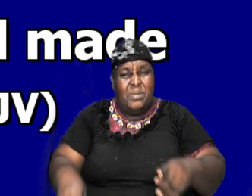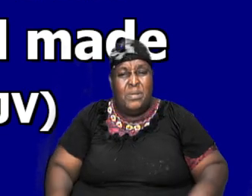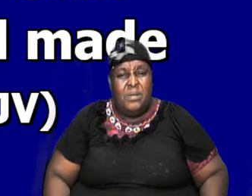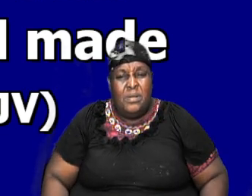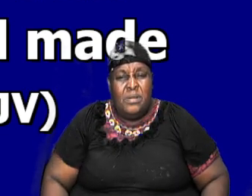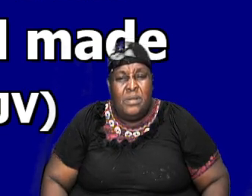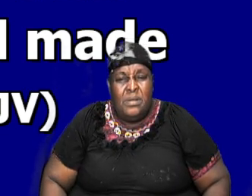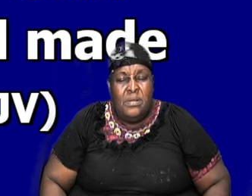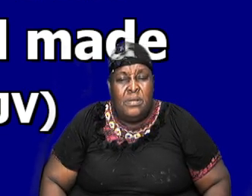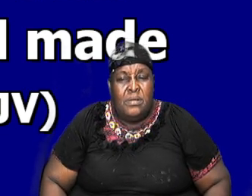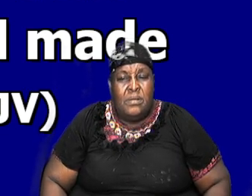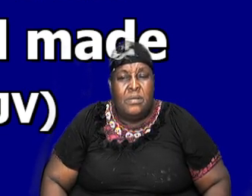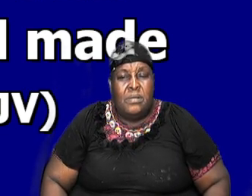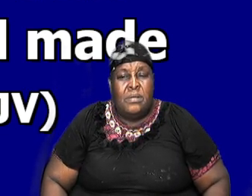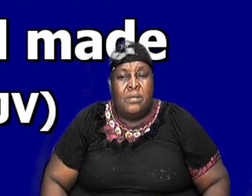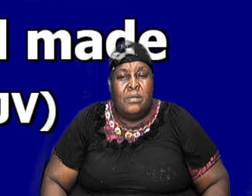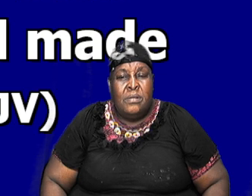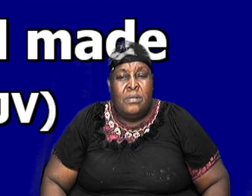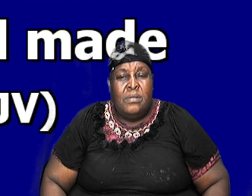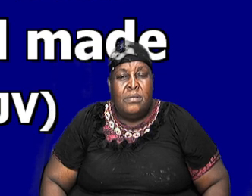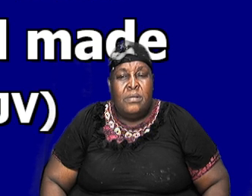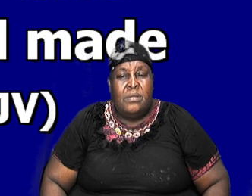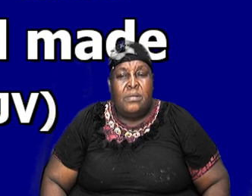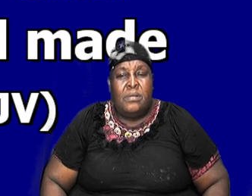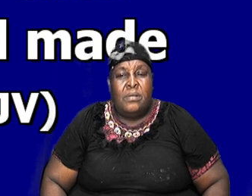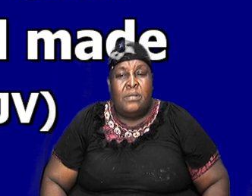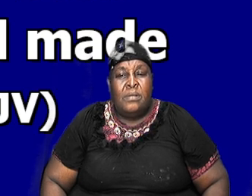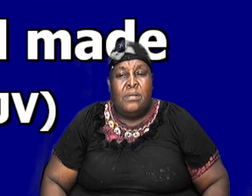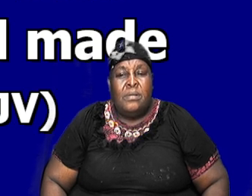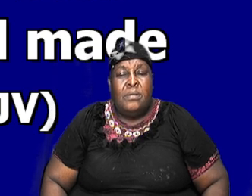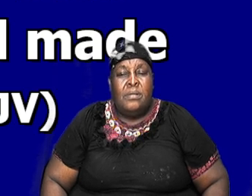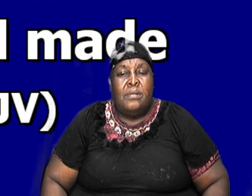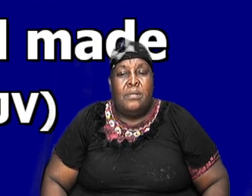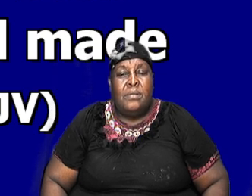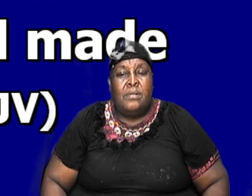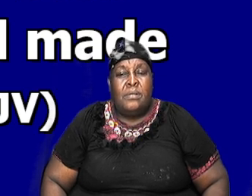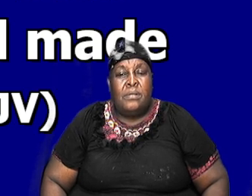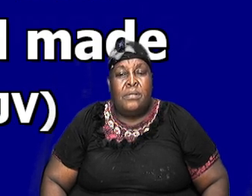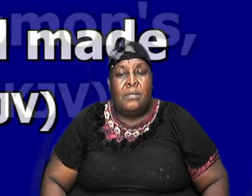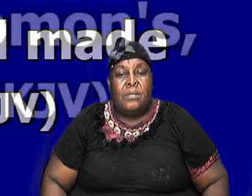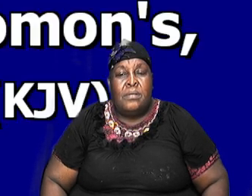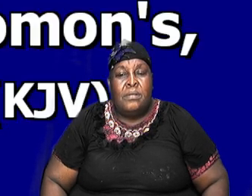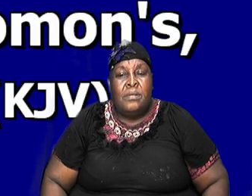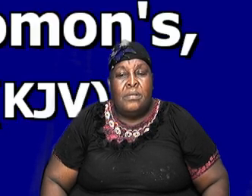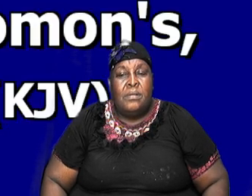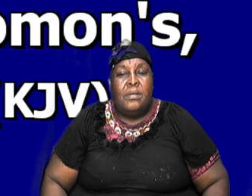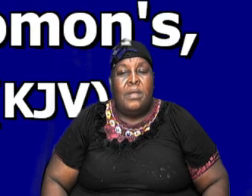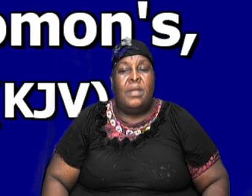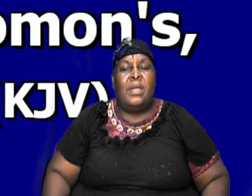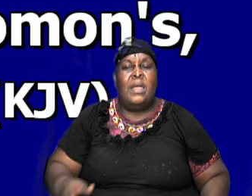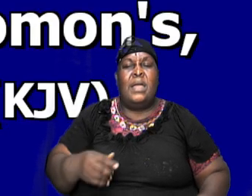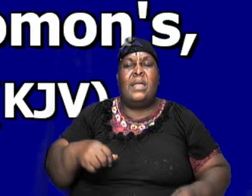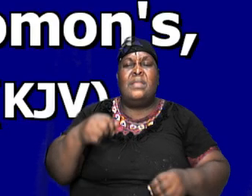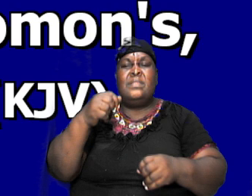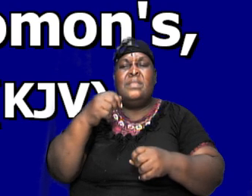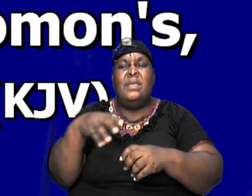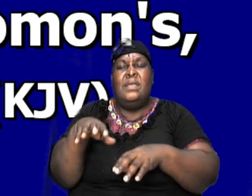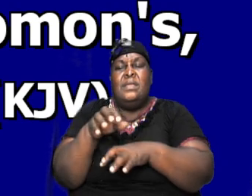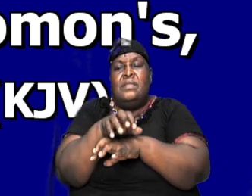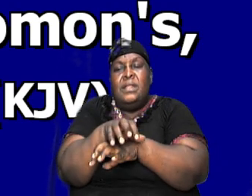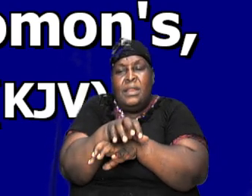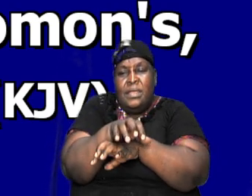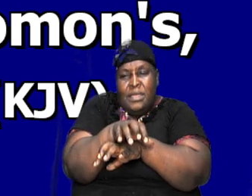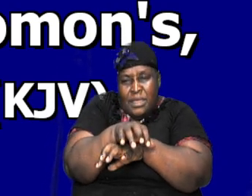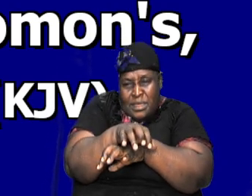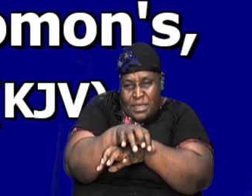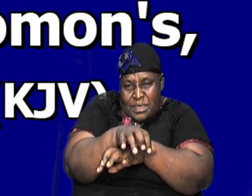let us go to verse 11 just for you to understand verse 12. Sometimes you don't understand unless you go to the